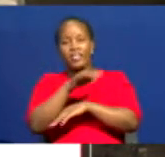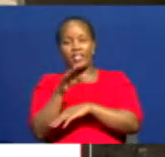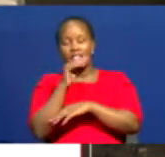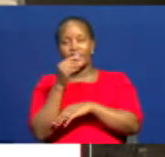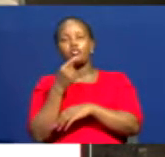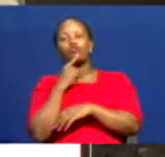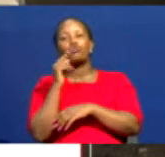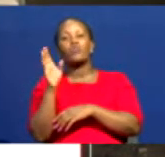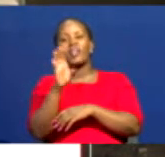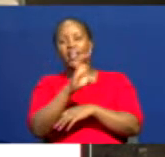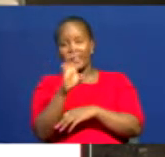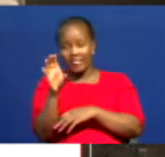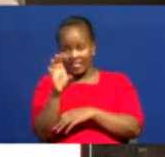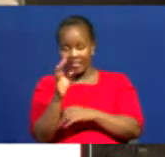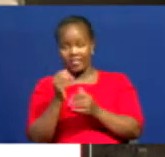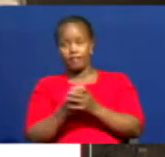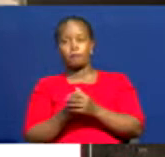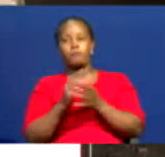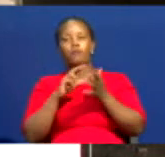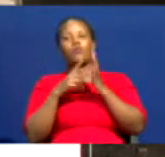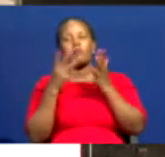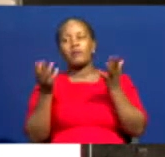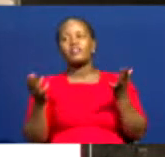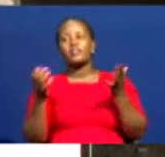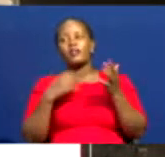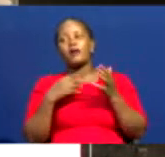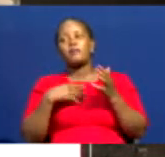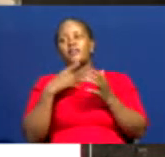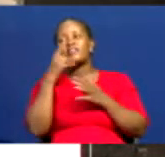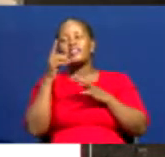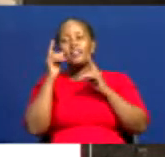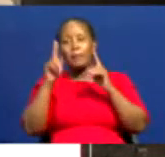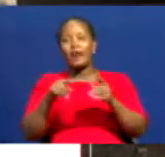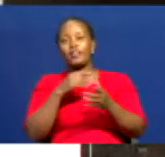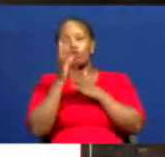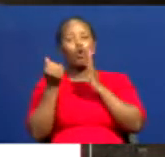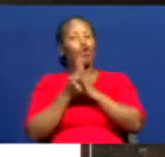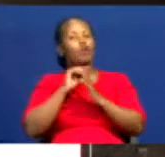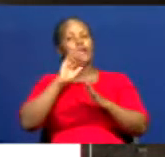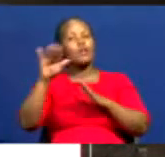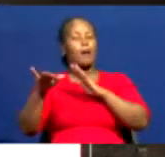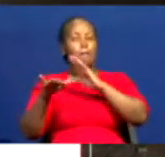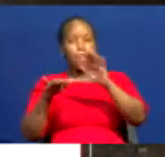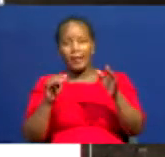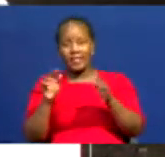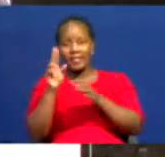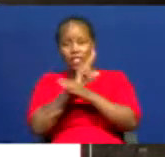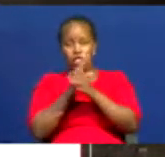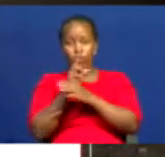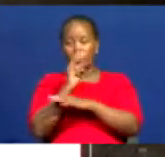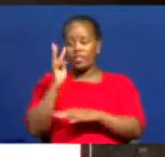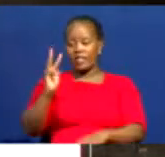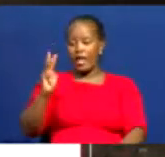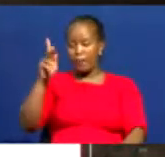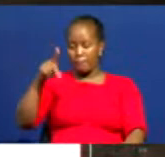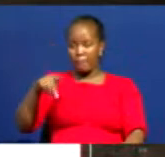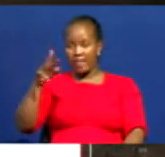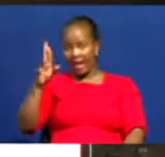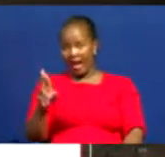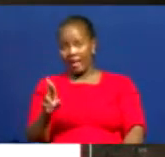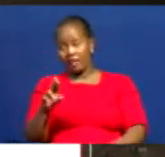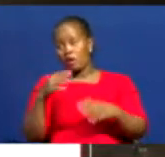East. I said I must return them back to using those NPR. We'll